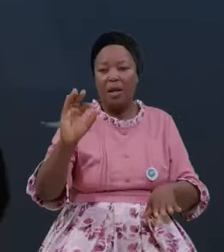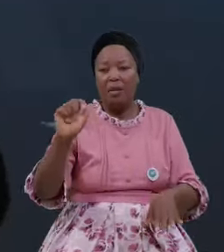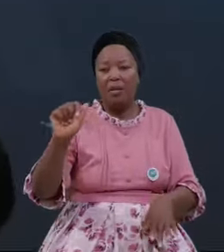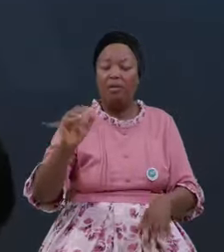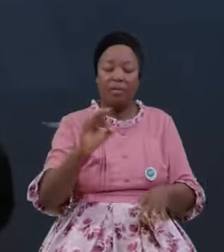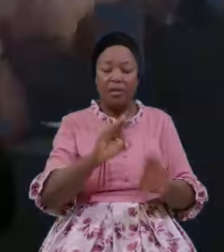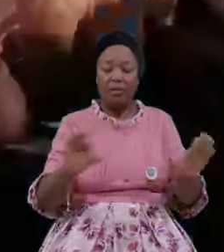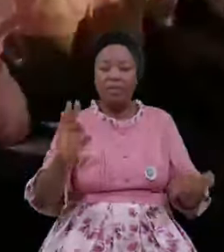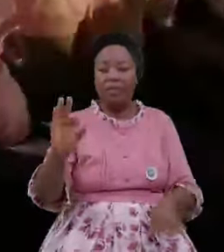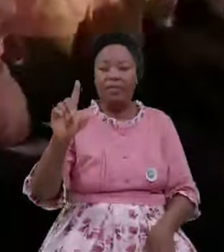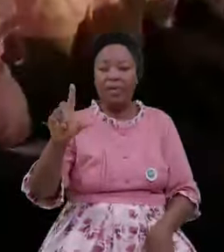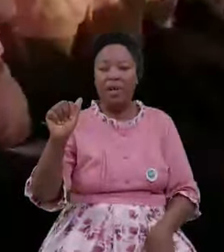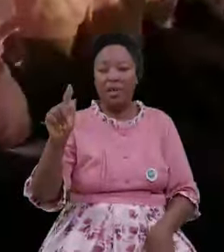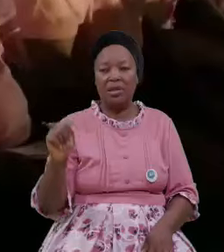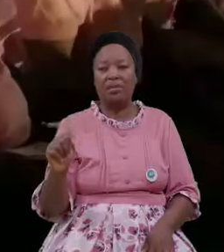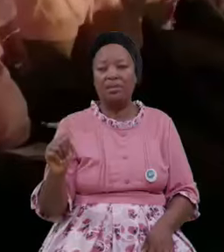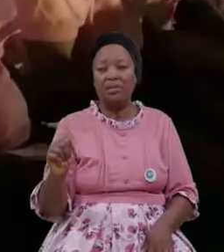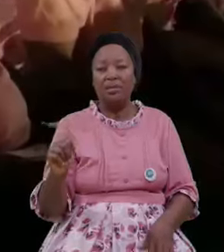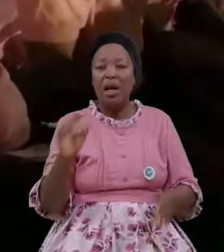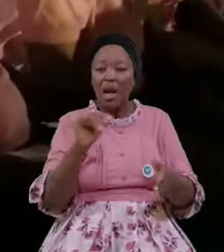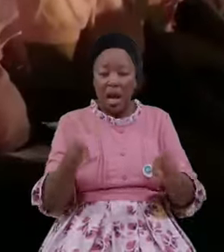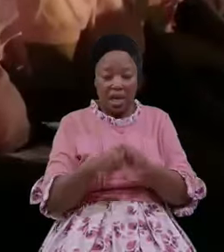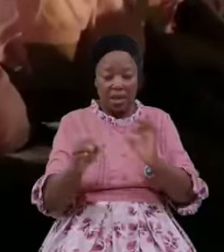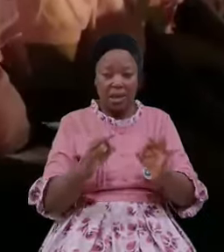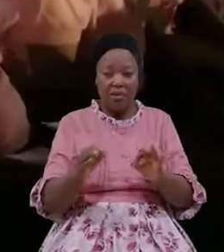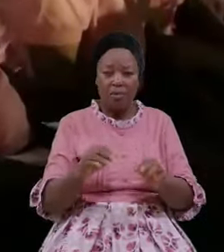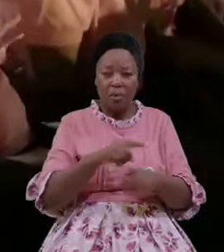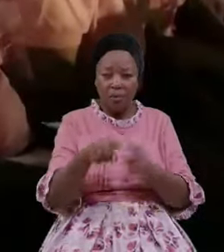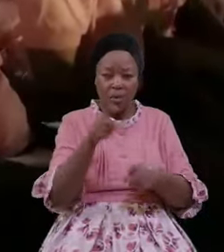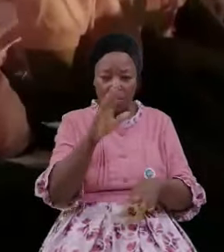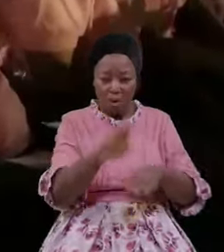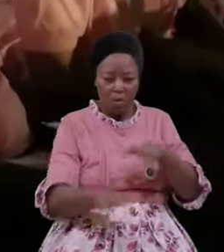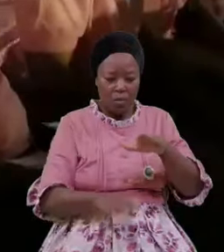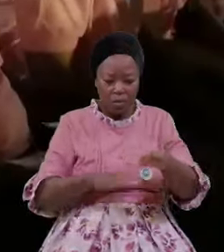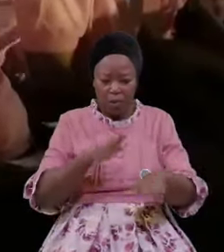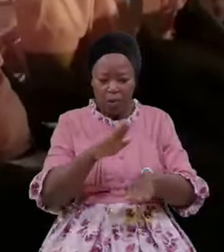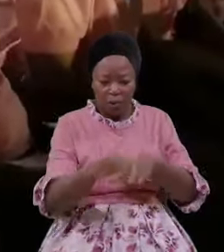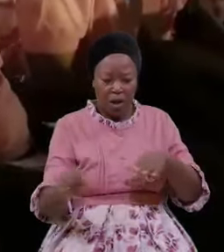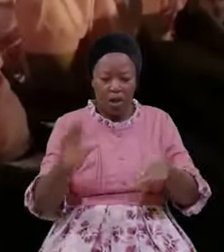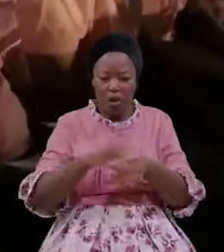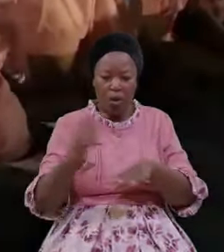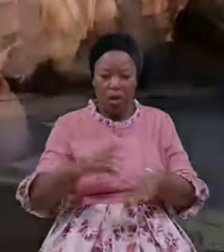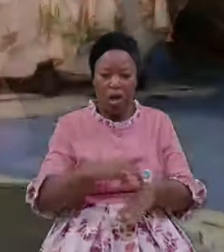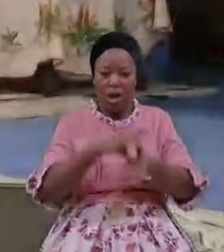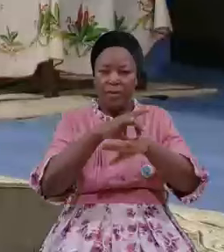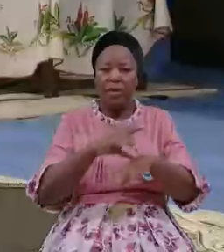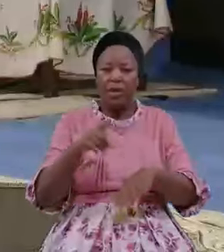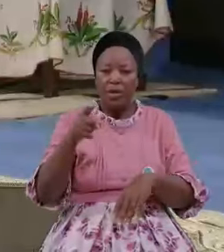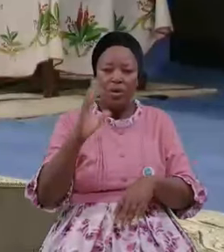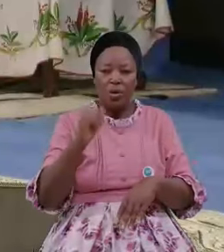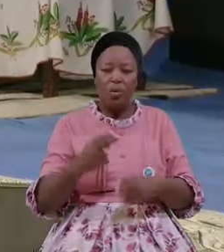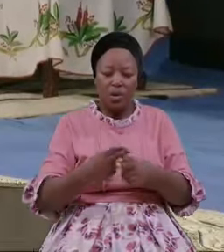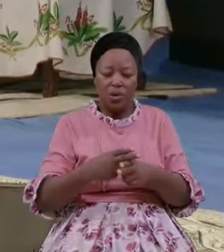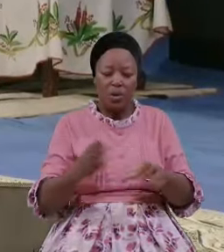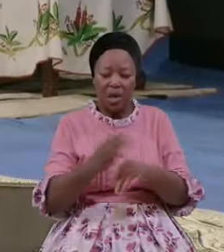flat. As if when you are walking on the earth, you will soon get to the